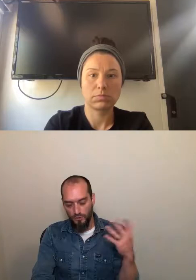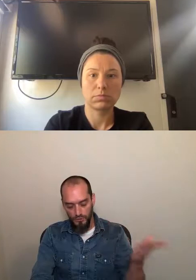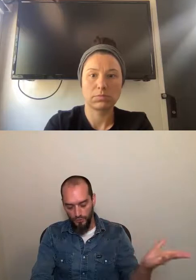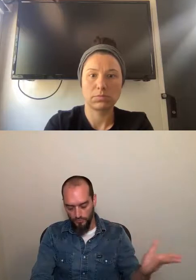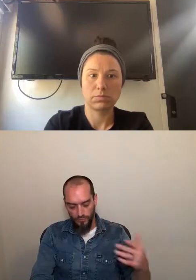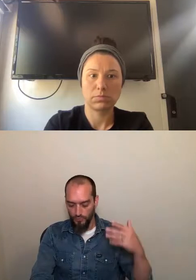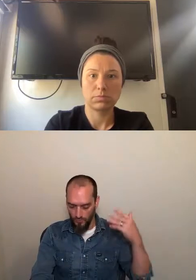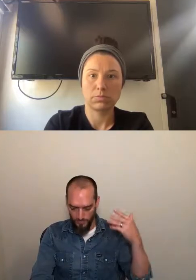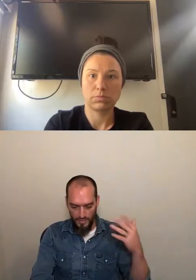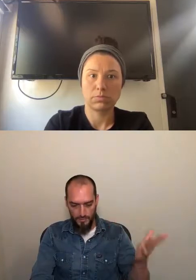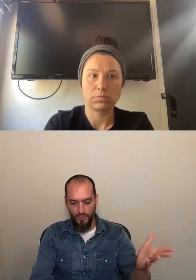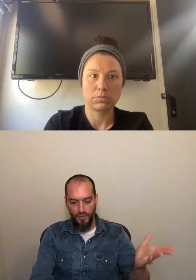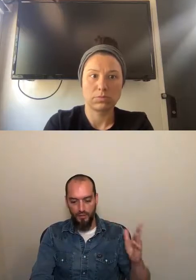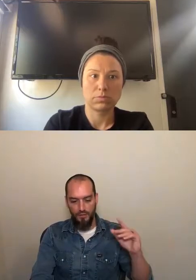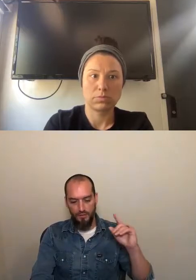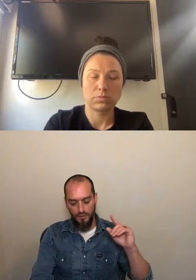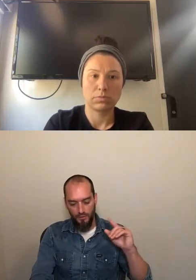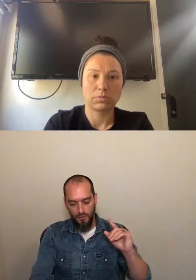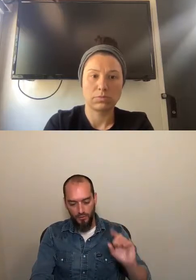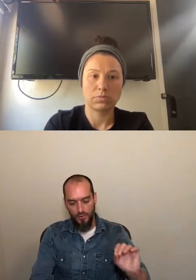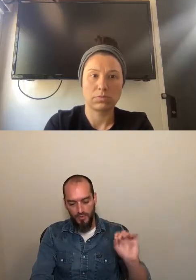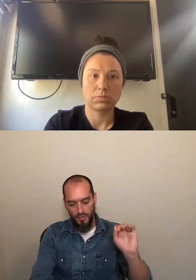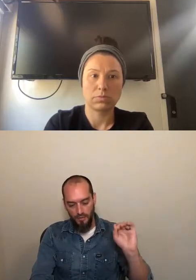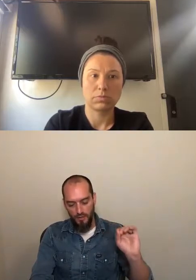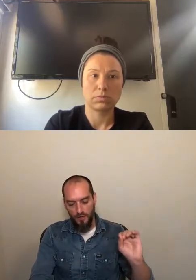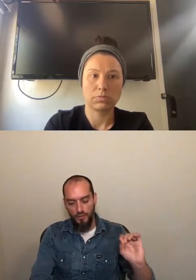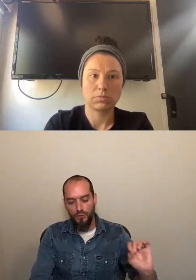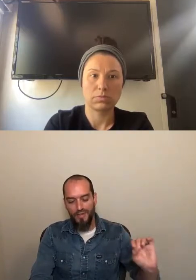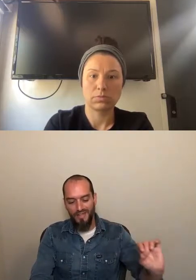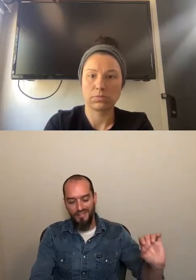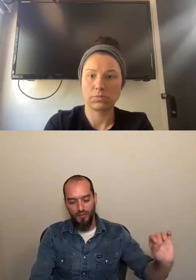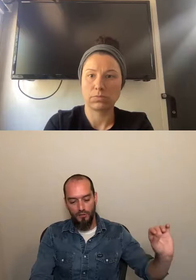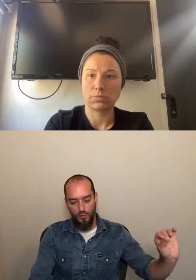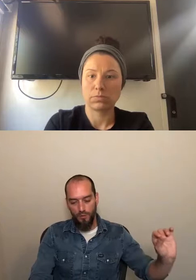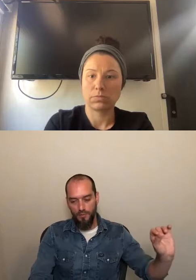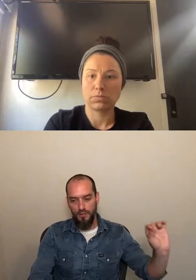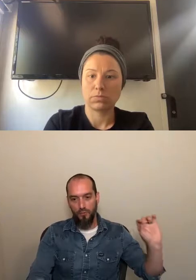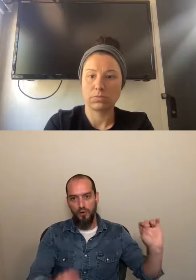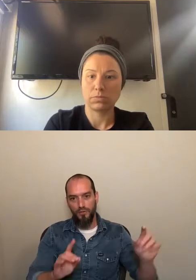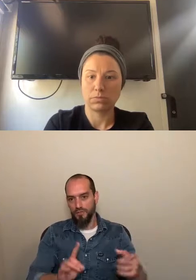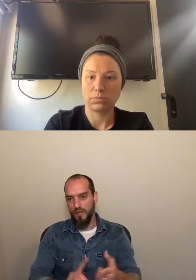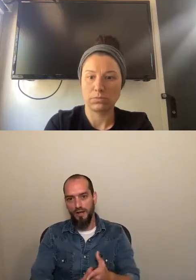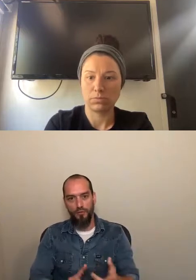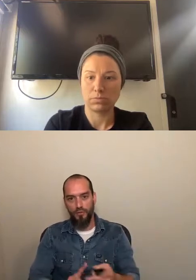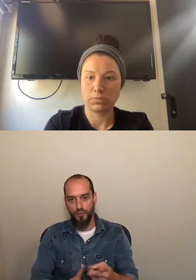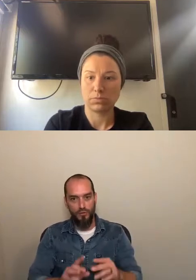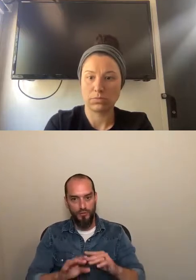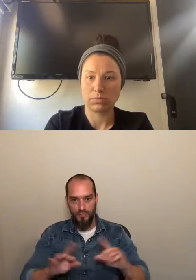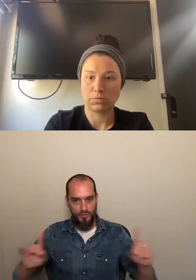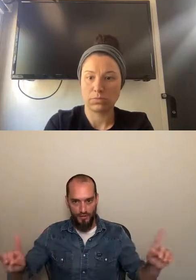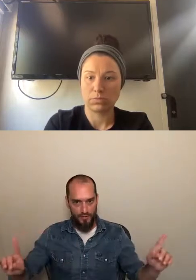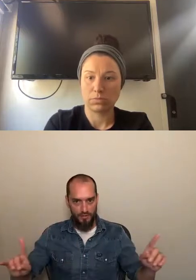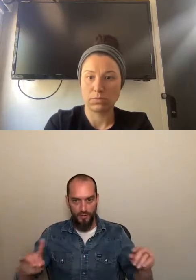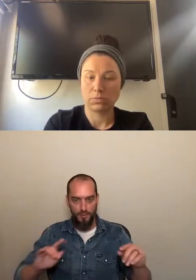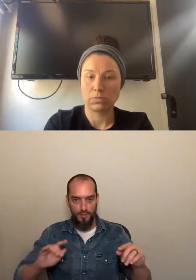You can also do it on the first floor, but it has to be very windy. But on a windy day, go to an interior wall, meaning a wall that does not have a window or door leading